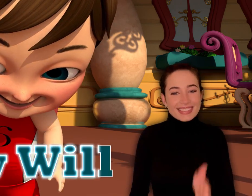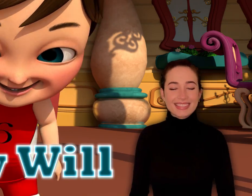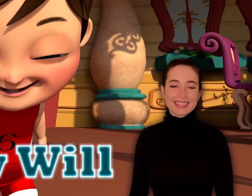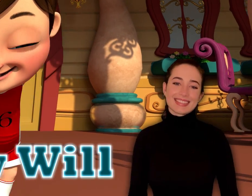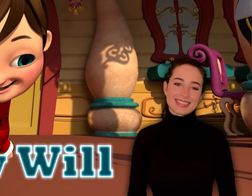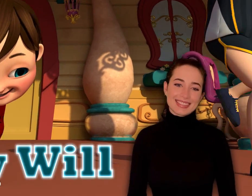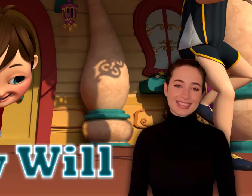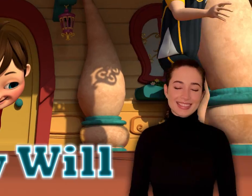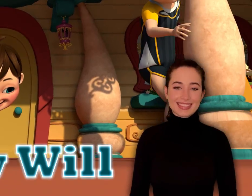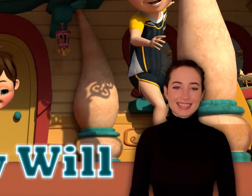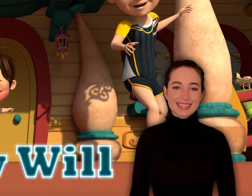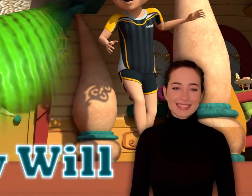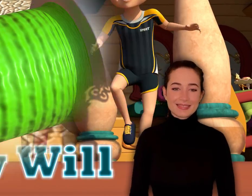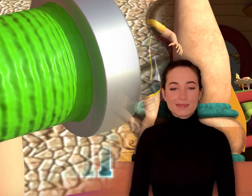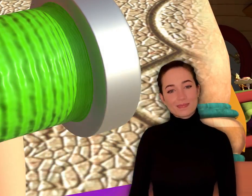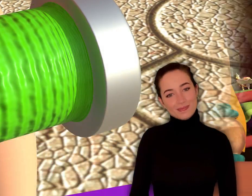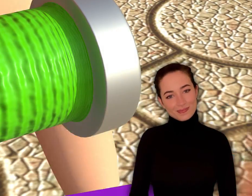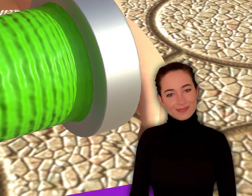tomorrow